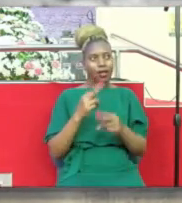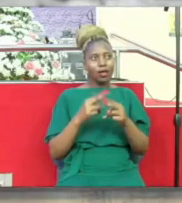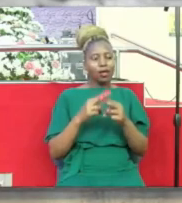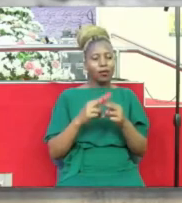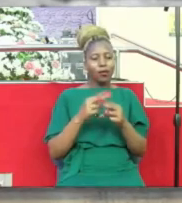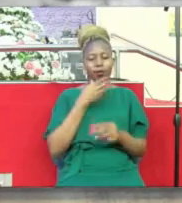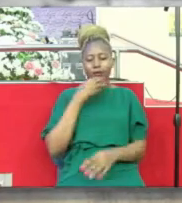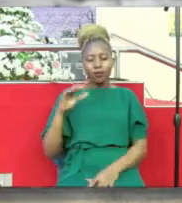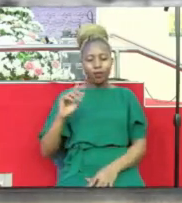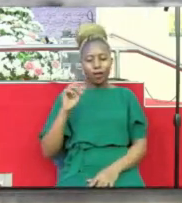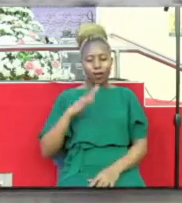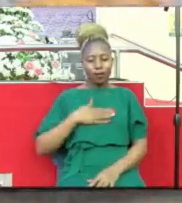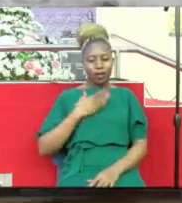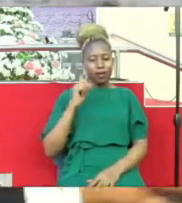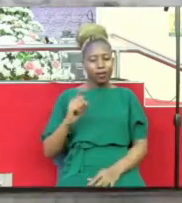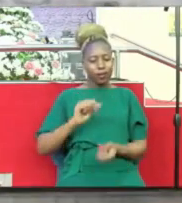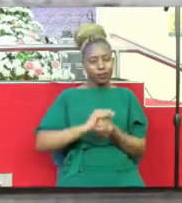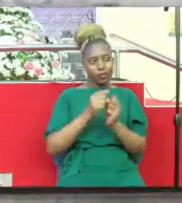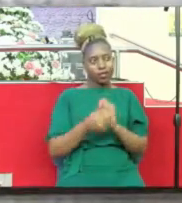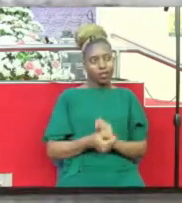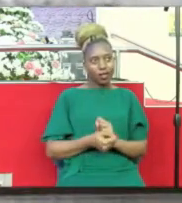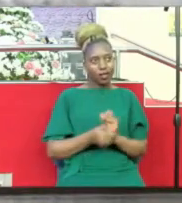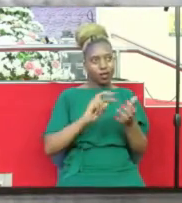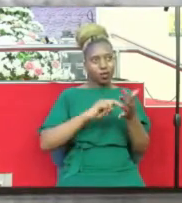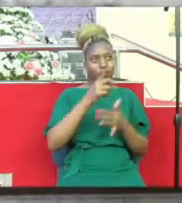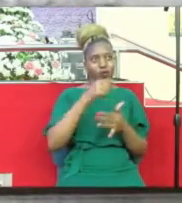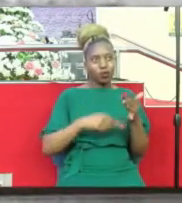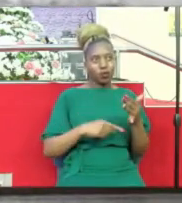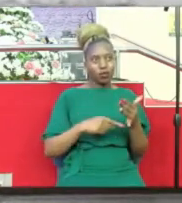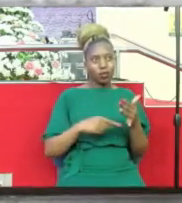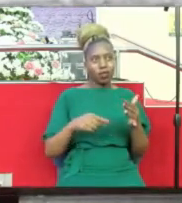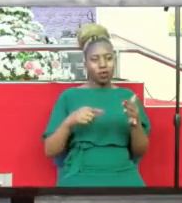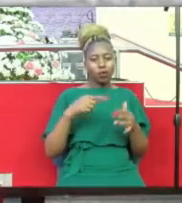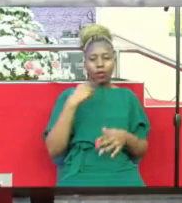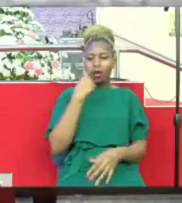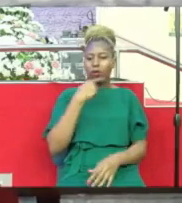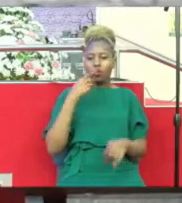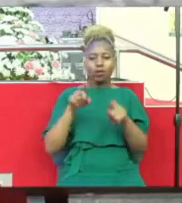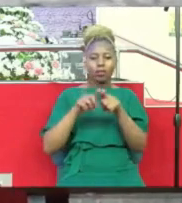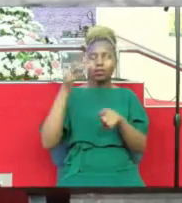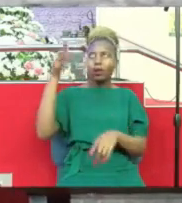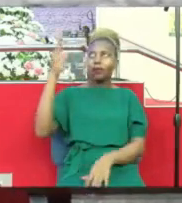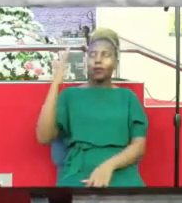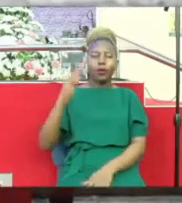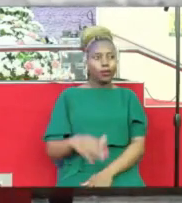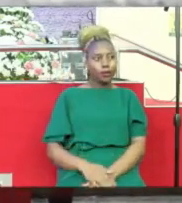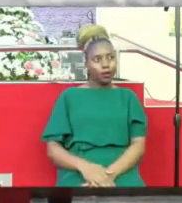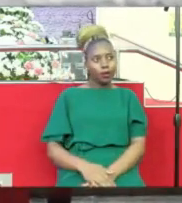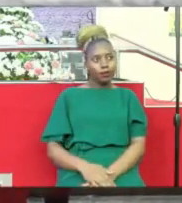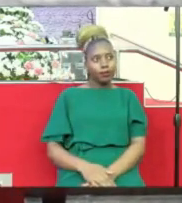akasema jina lake litakuwa Mikaya, who is like God. Yeye nani? Mungu ni nani? We left the Italian name